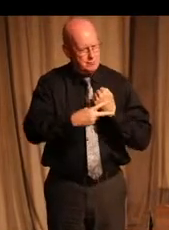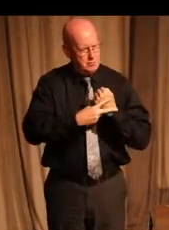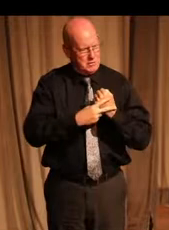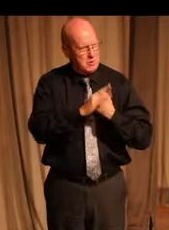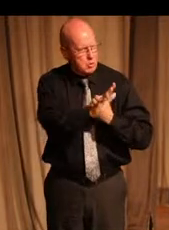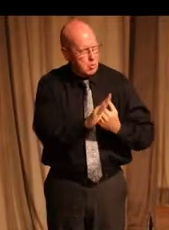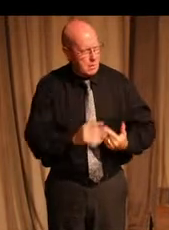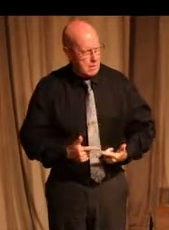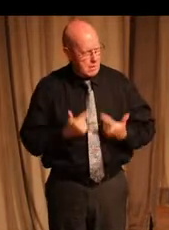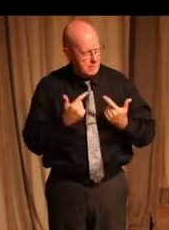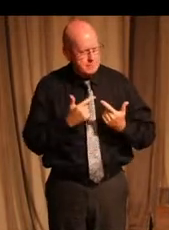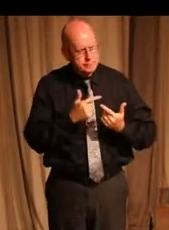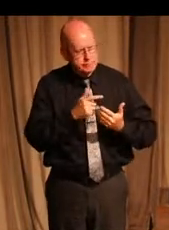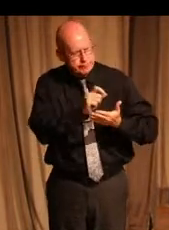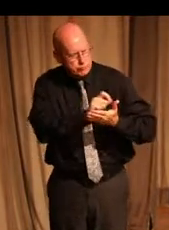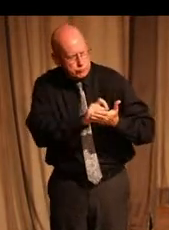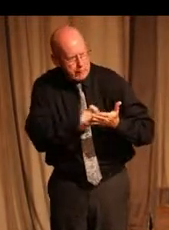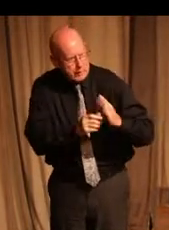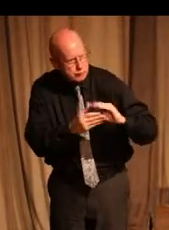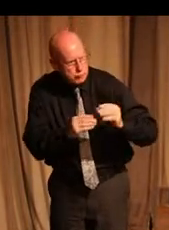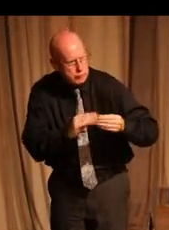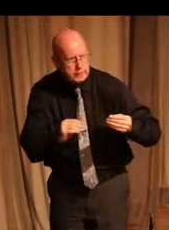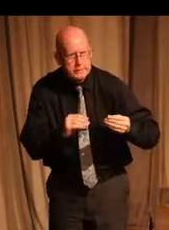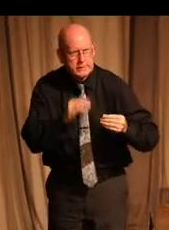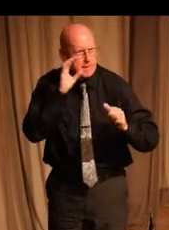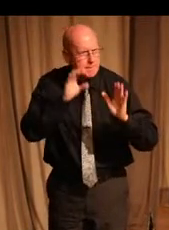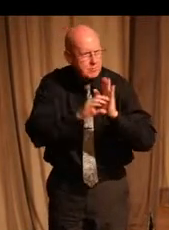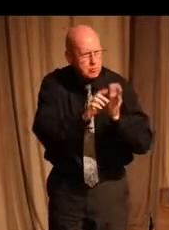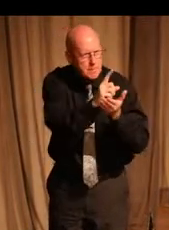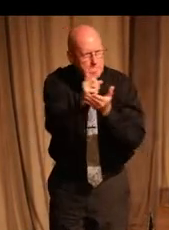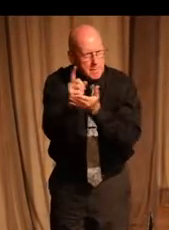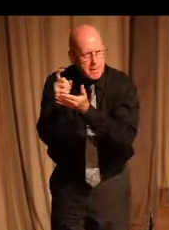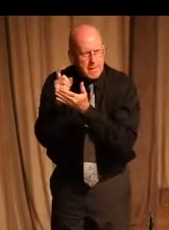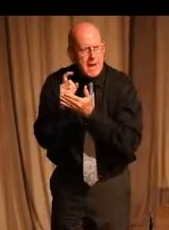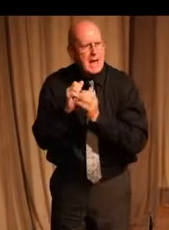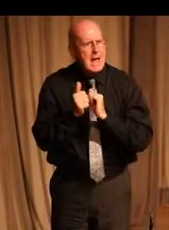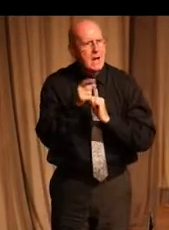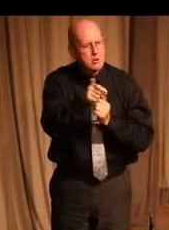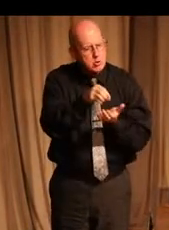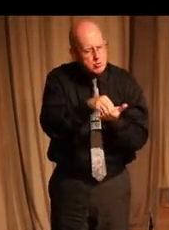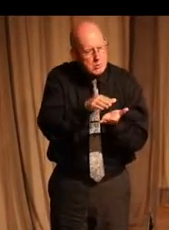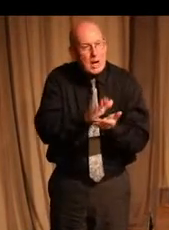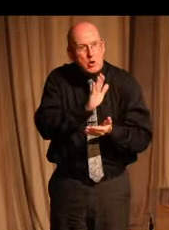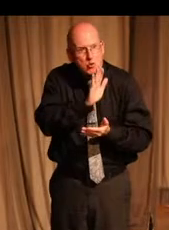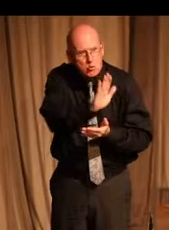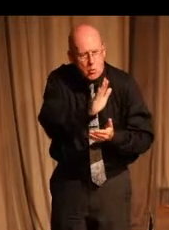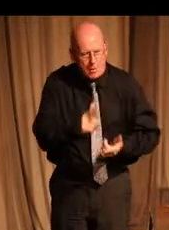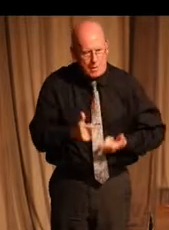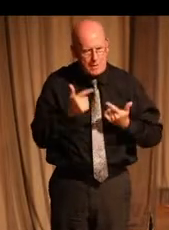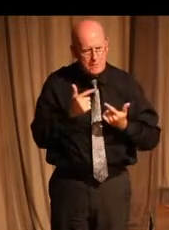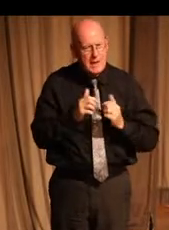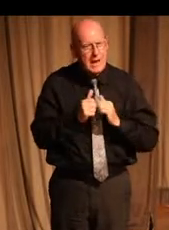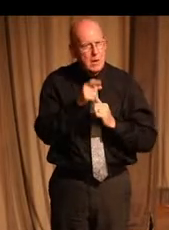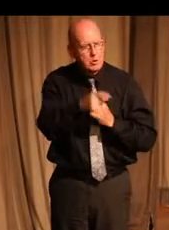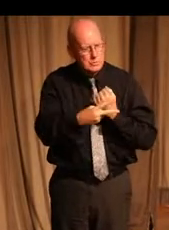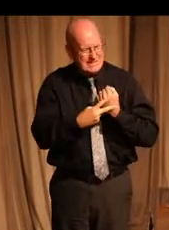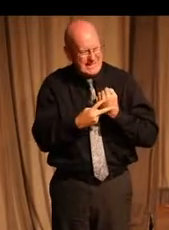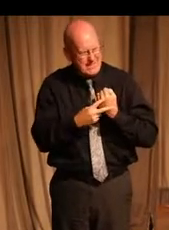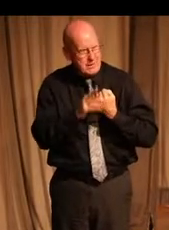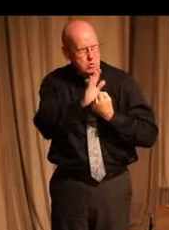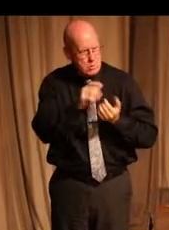So journaling, taking pictures. Like, how are you recording your life? How are you recording your